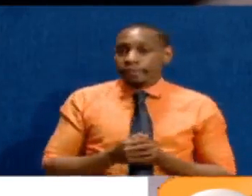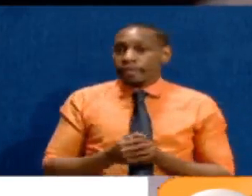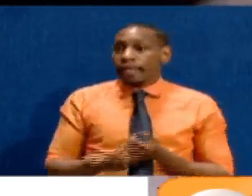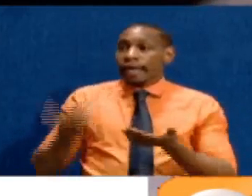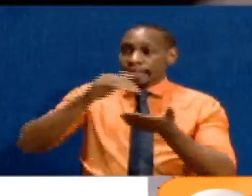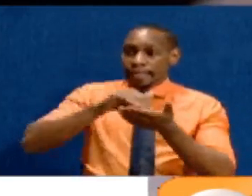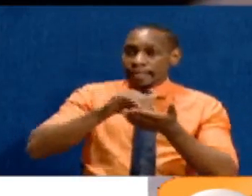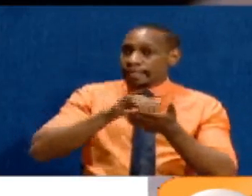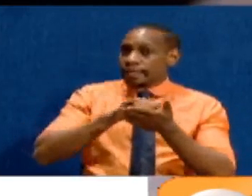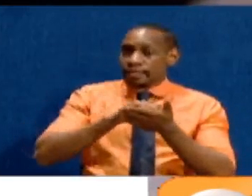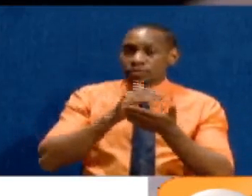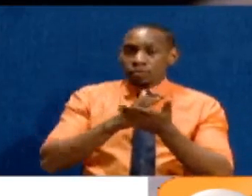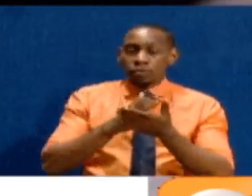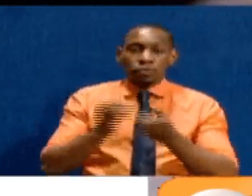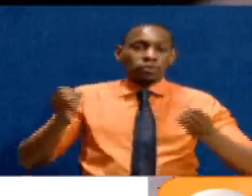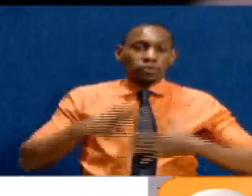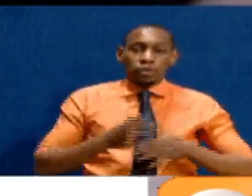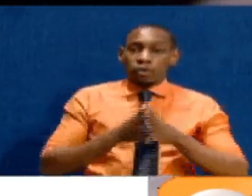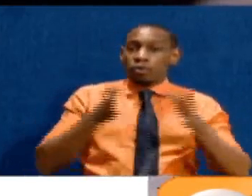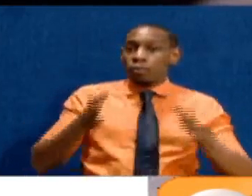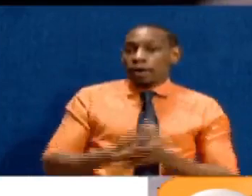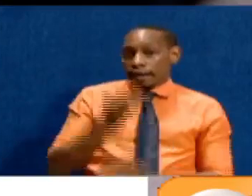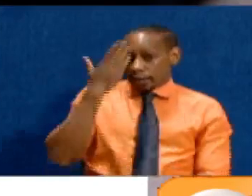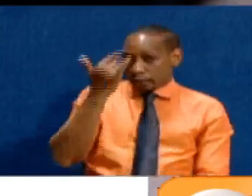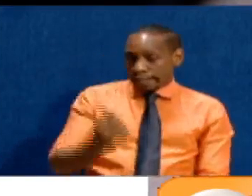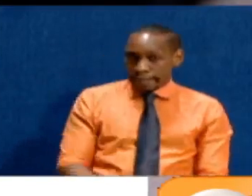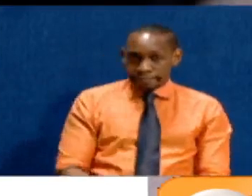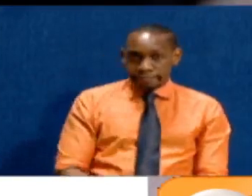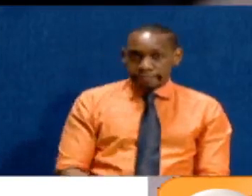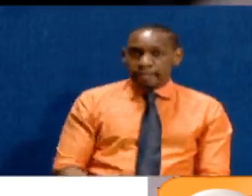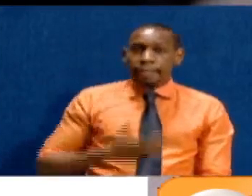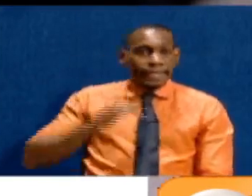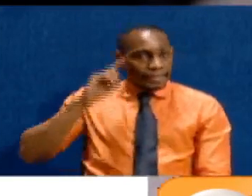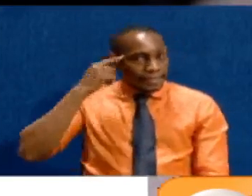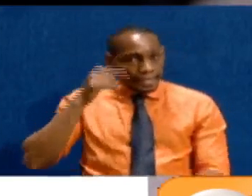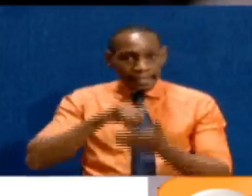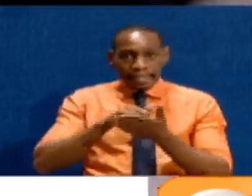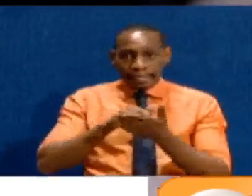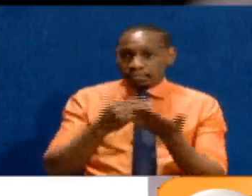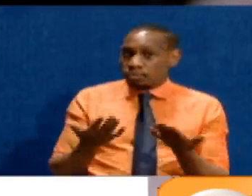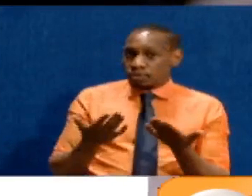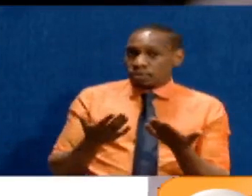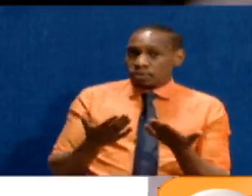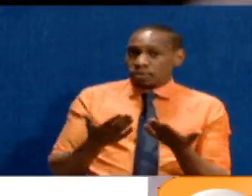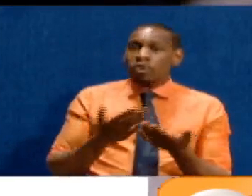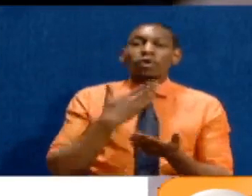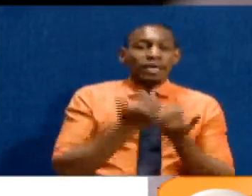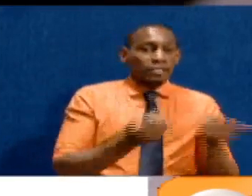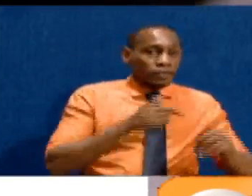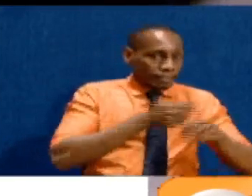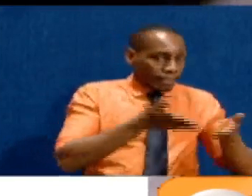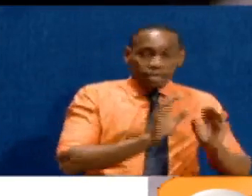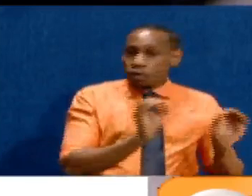you know, it was another blow. Because I was just thinking, you know, it's not like I want children